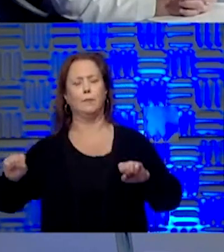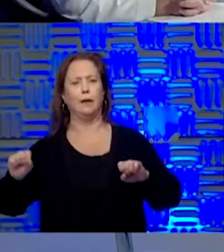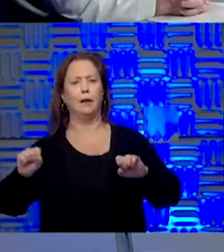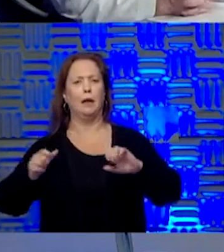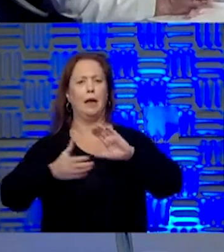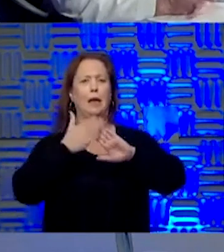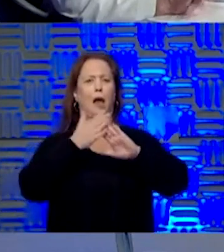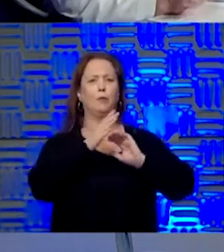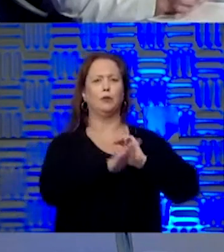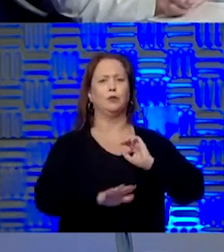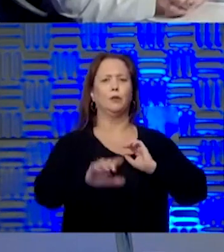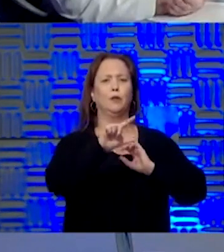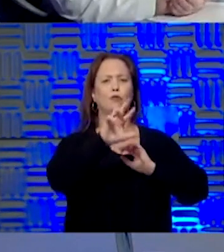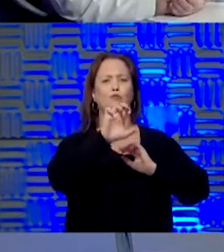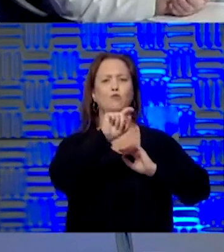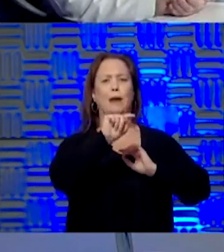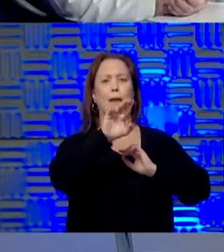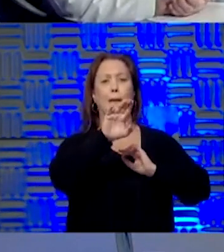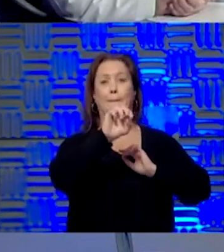operations around the Great Bend area?